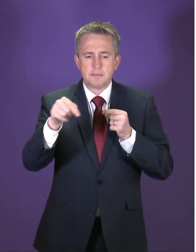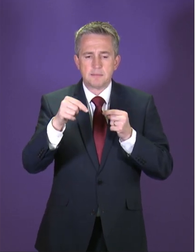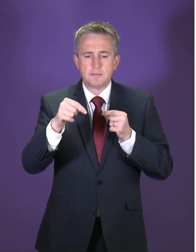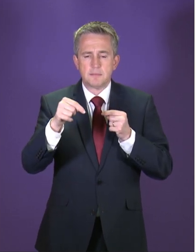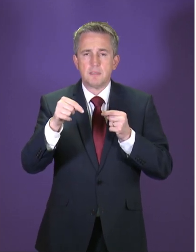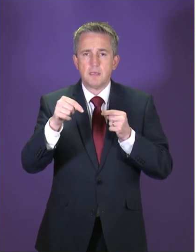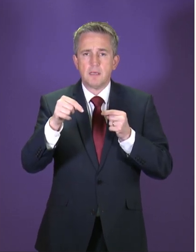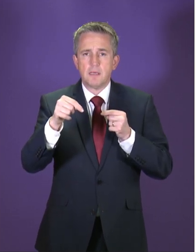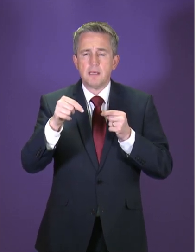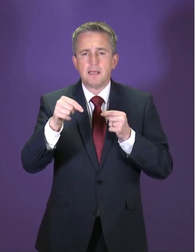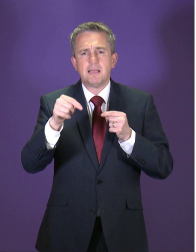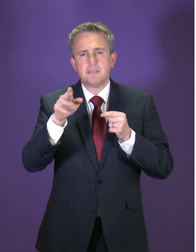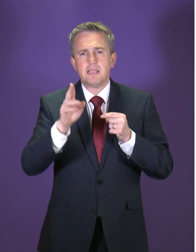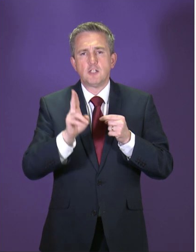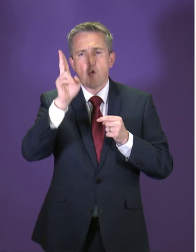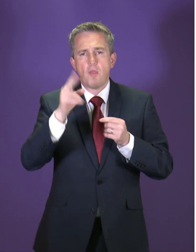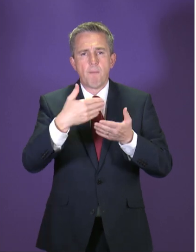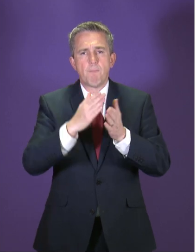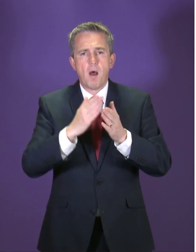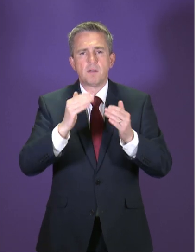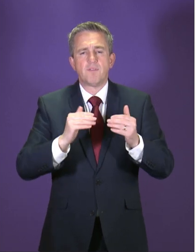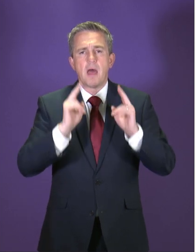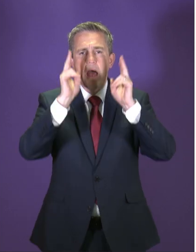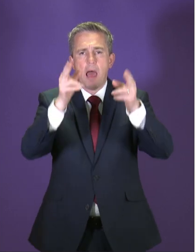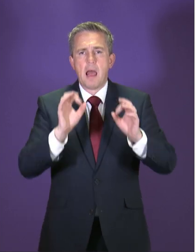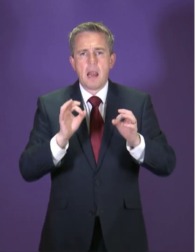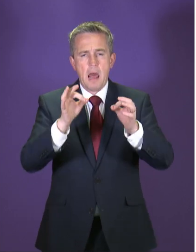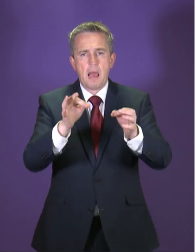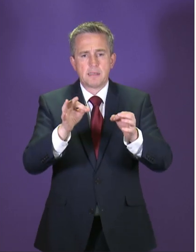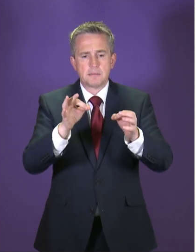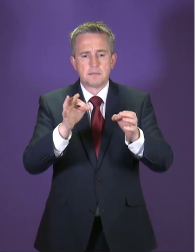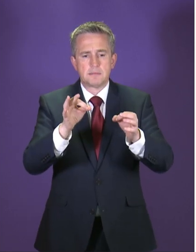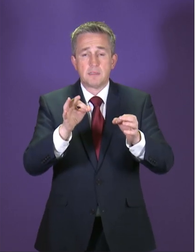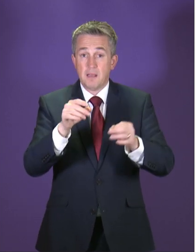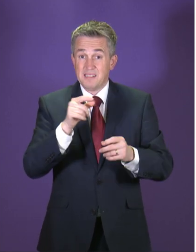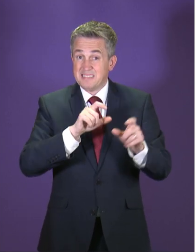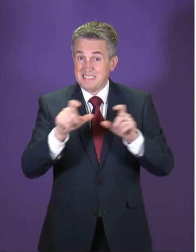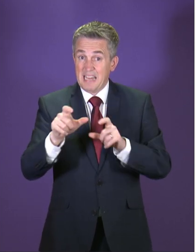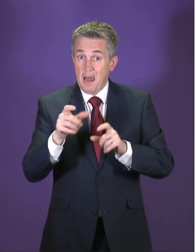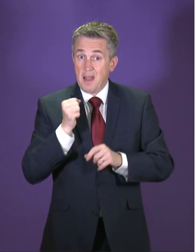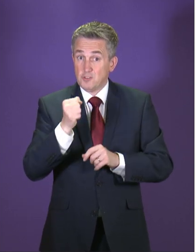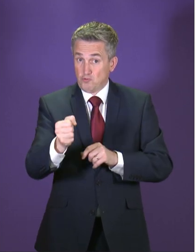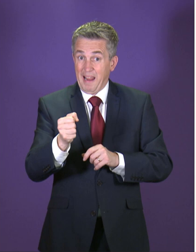northern arm of the High Line that wraps around Hudson Yards, which is an active train yard.